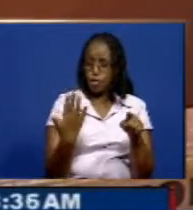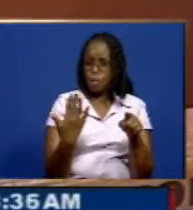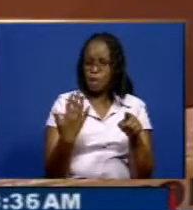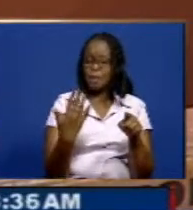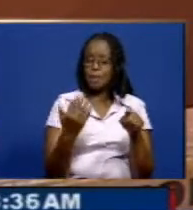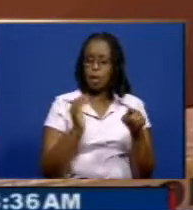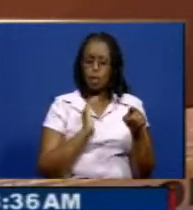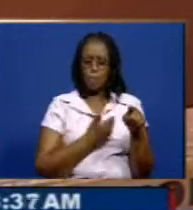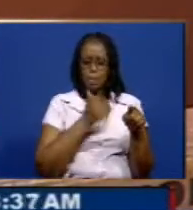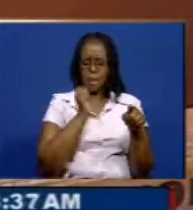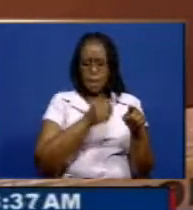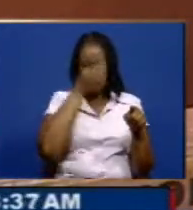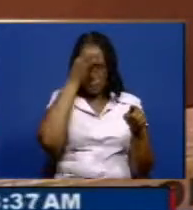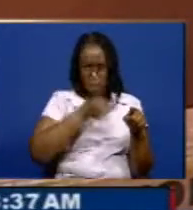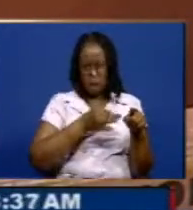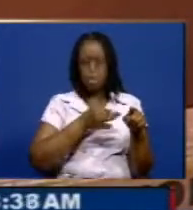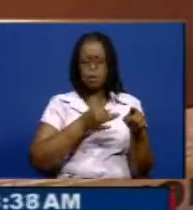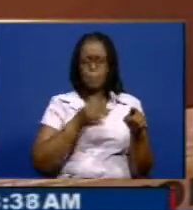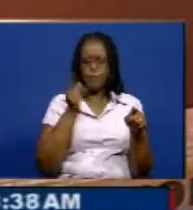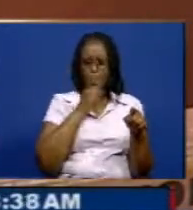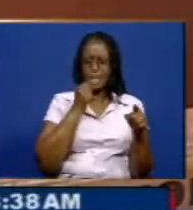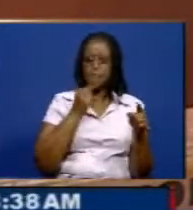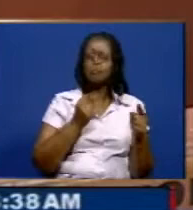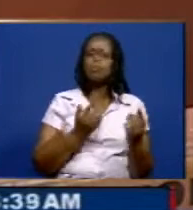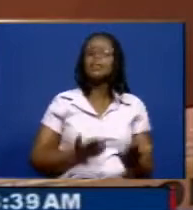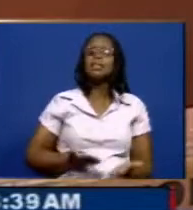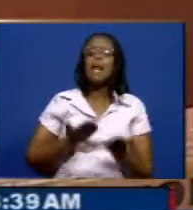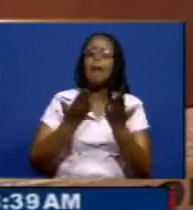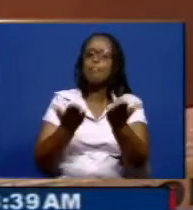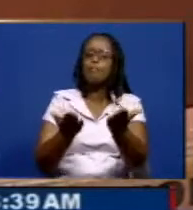be a service upon in the first instance?